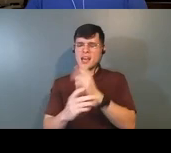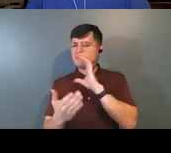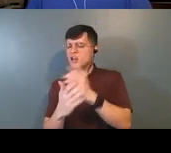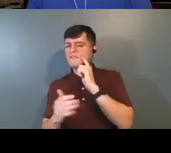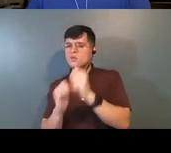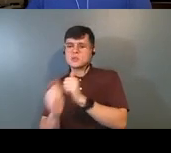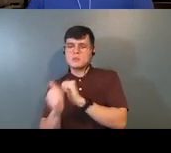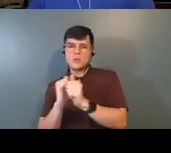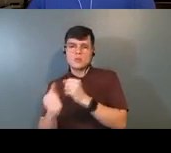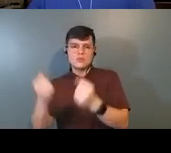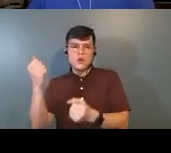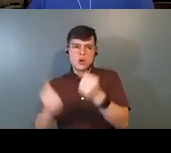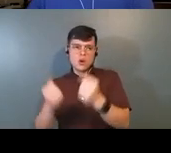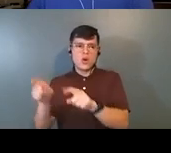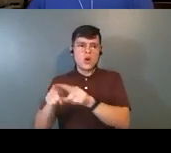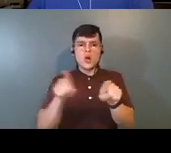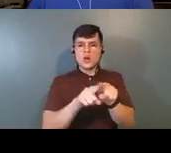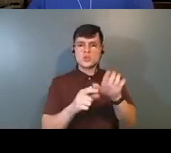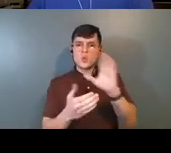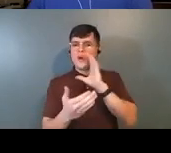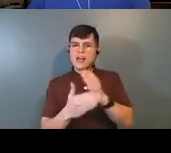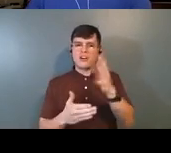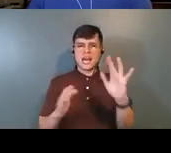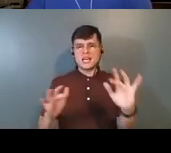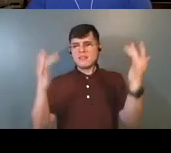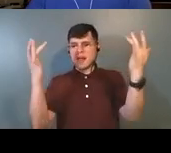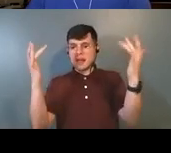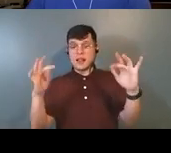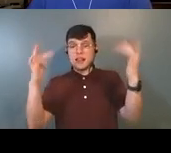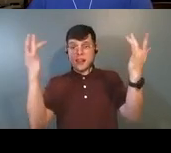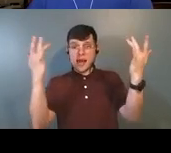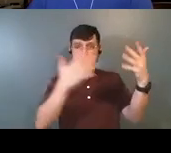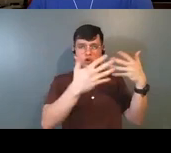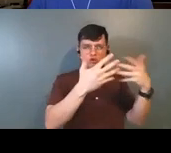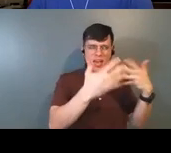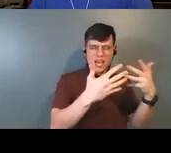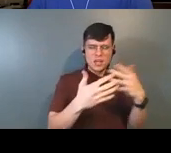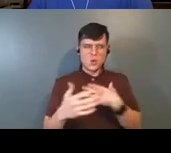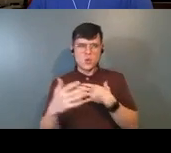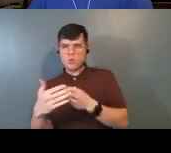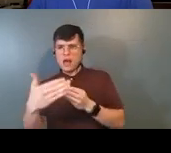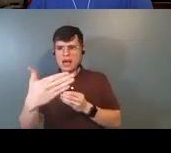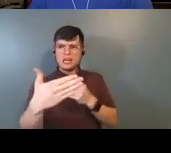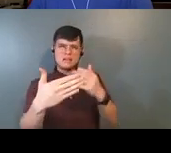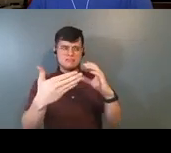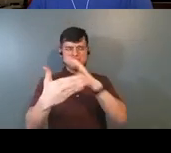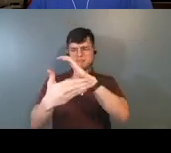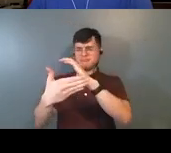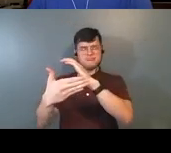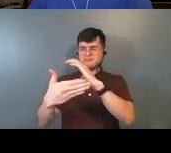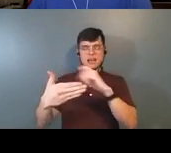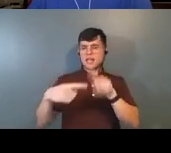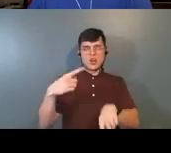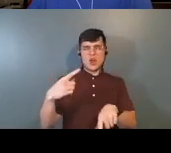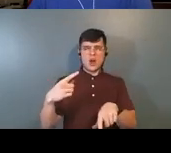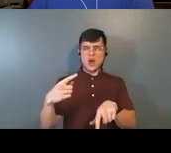Also, the icons are kind of light. So light gray against white is a little dangerous. I'm not good at eyeballing the contrast.